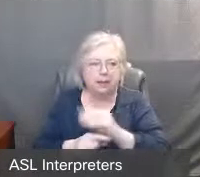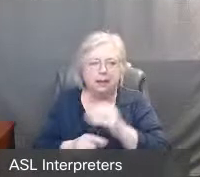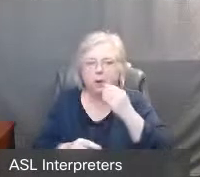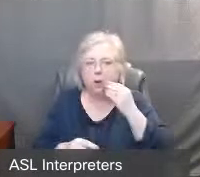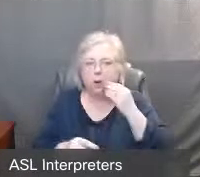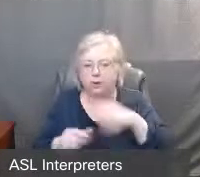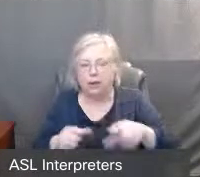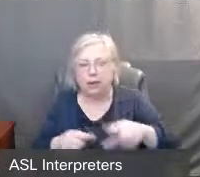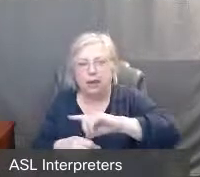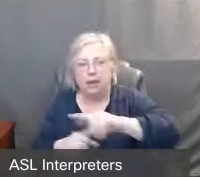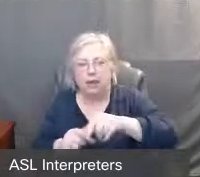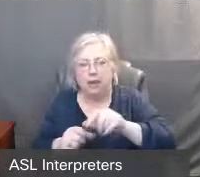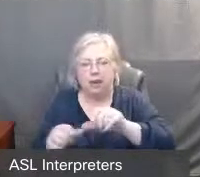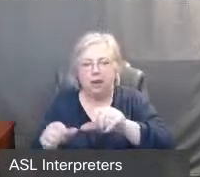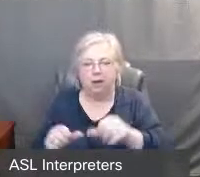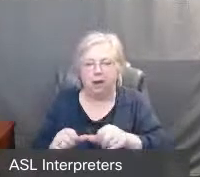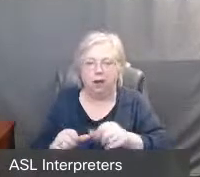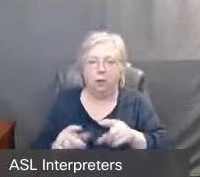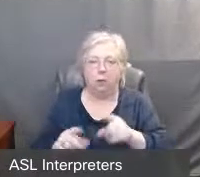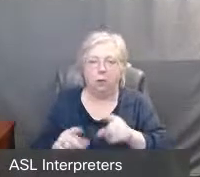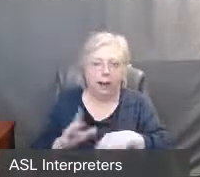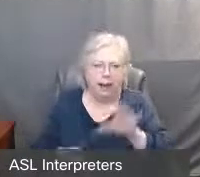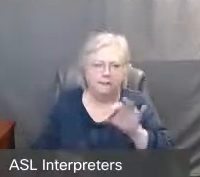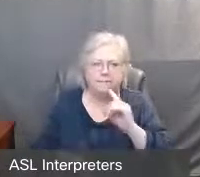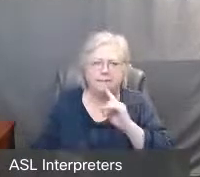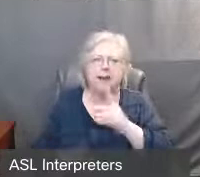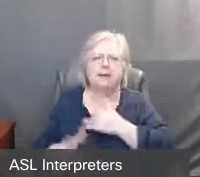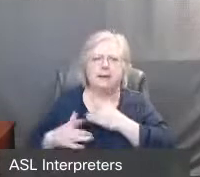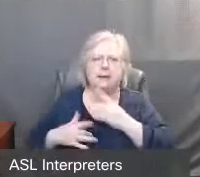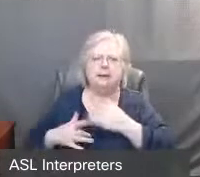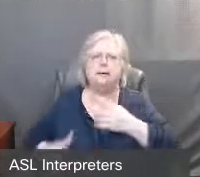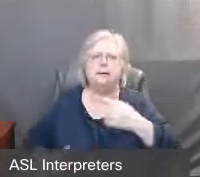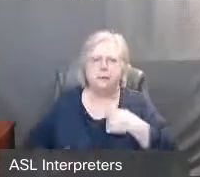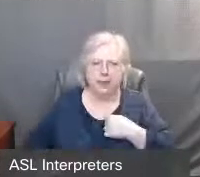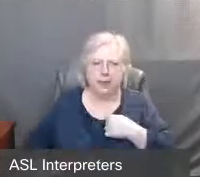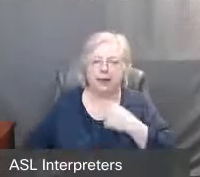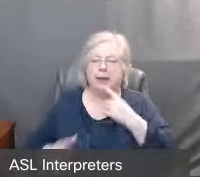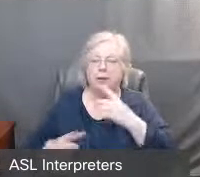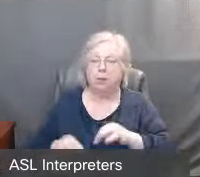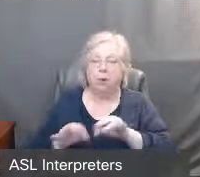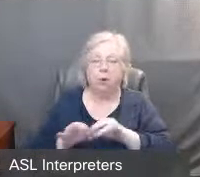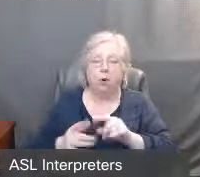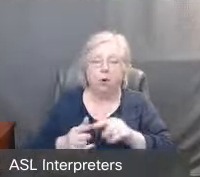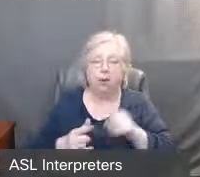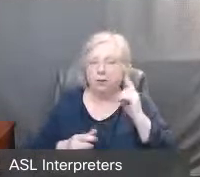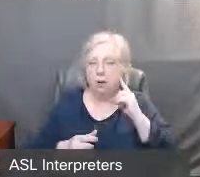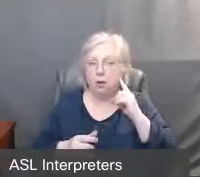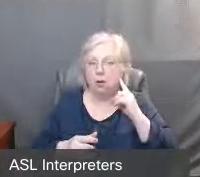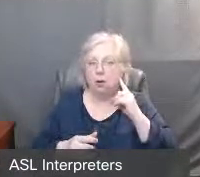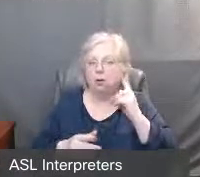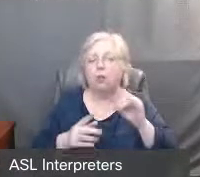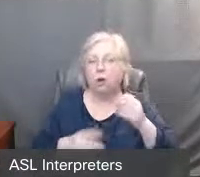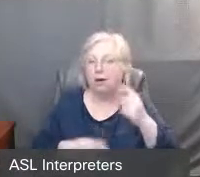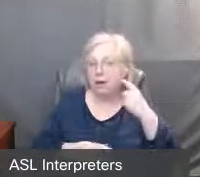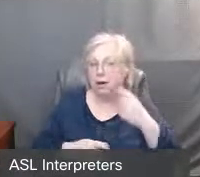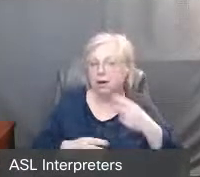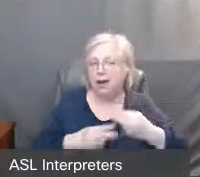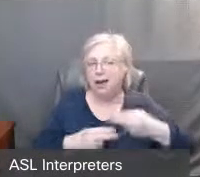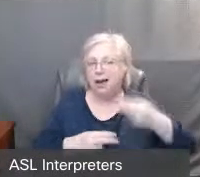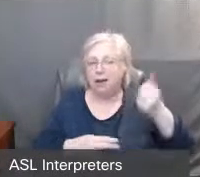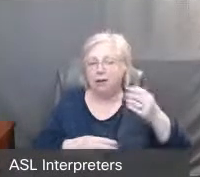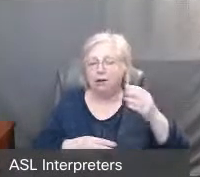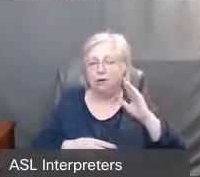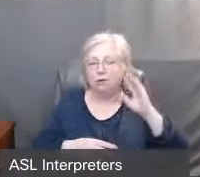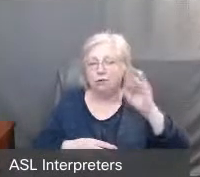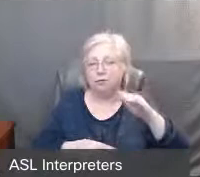What I found concerned me. It's important to understand that dogs hear more frequencies than humans. In addition, dogs can